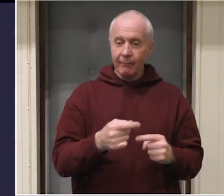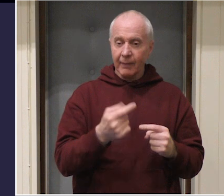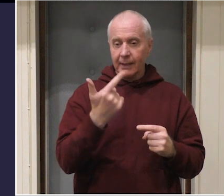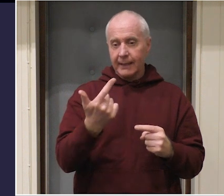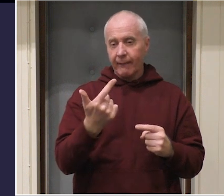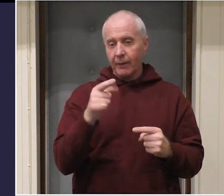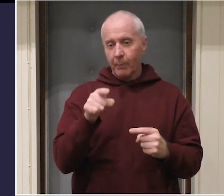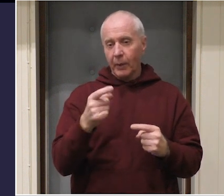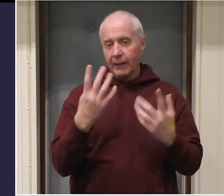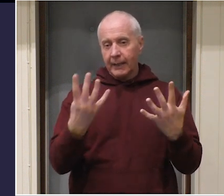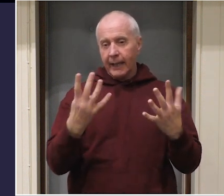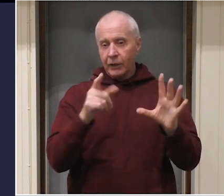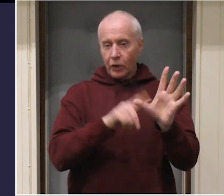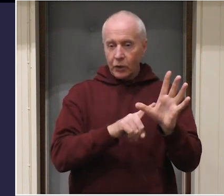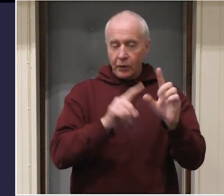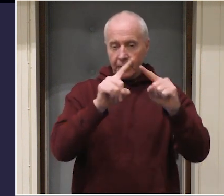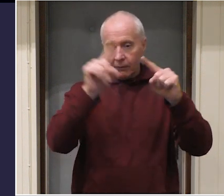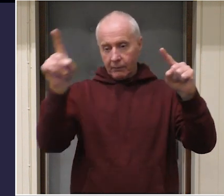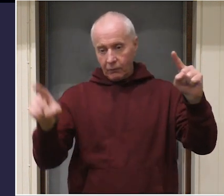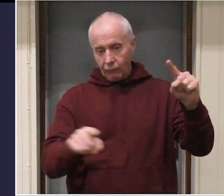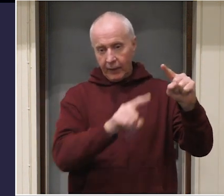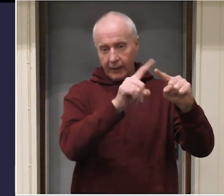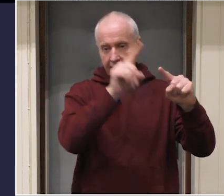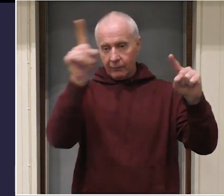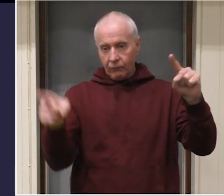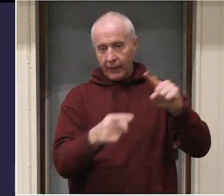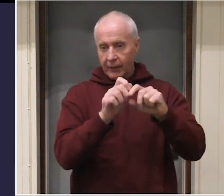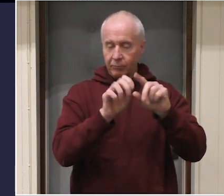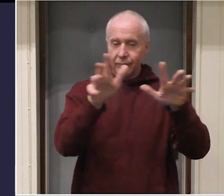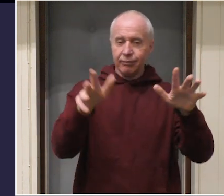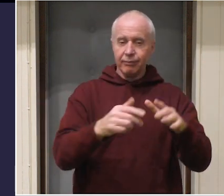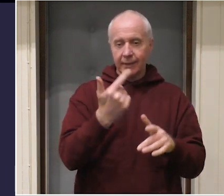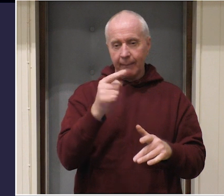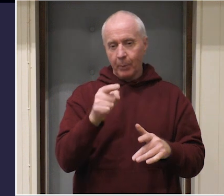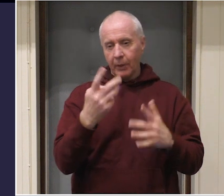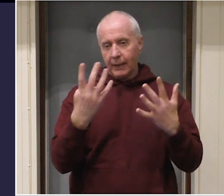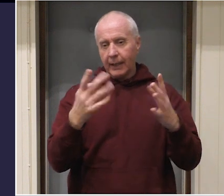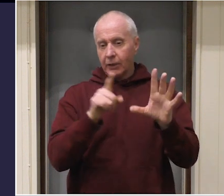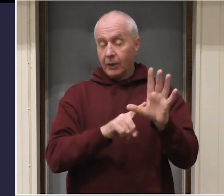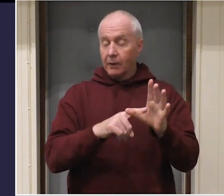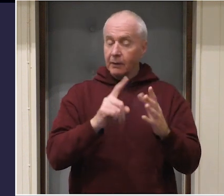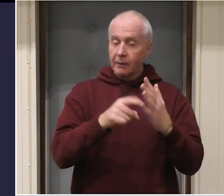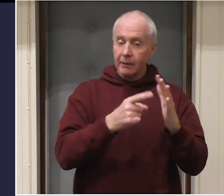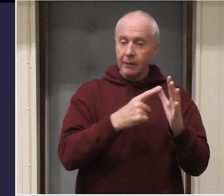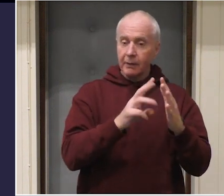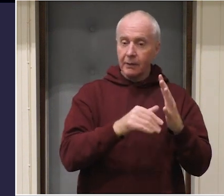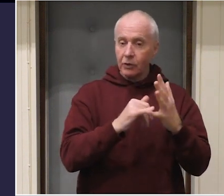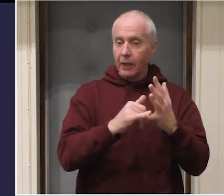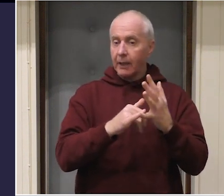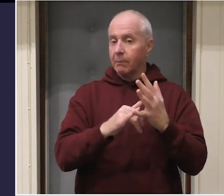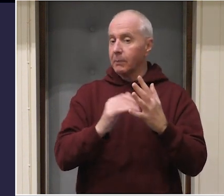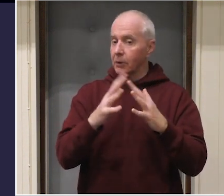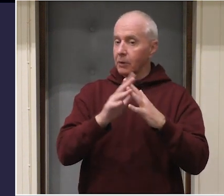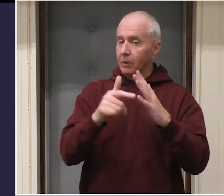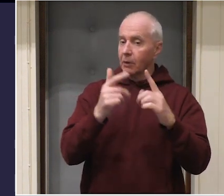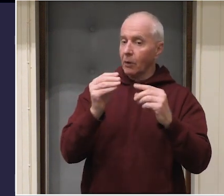ring leaving every 7.9 years. And this is an image taken by the James Webb Space Telescope, which shows up to 17 rings